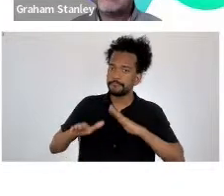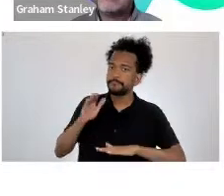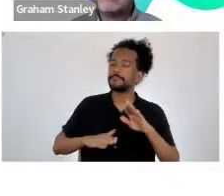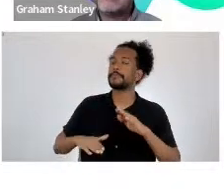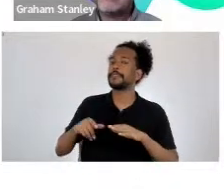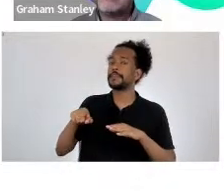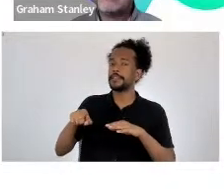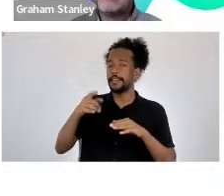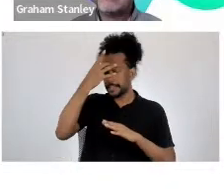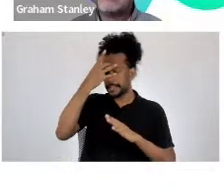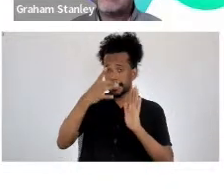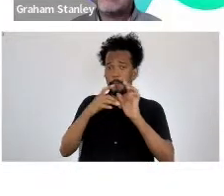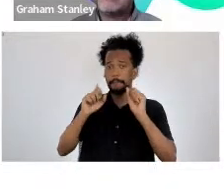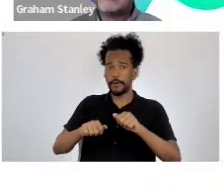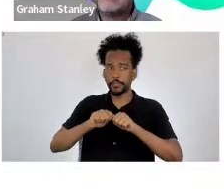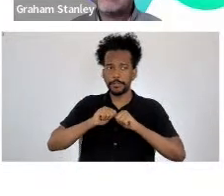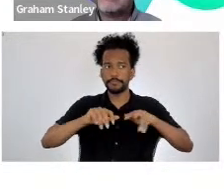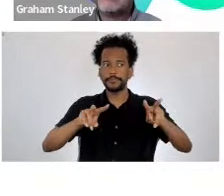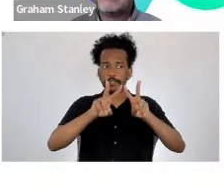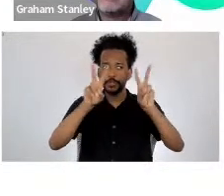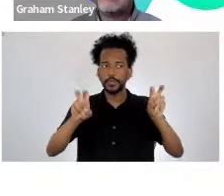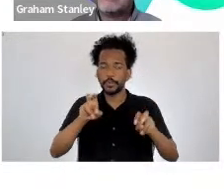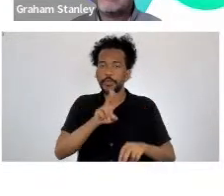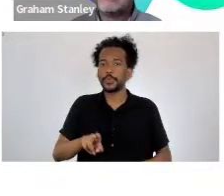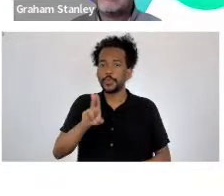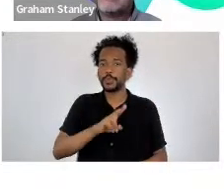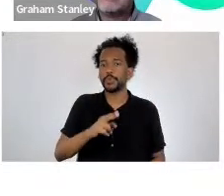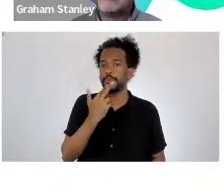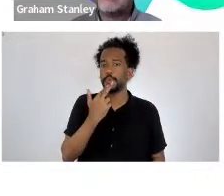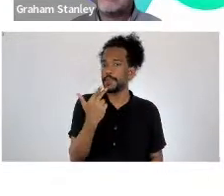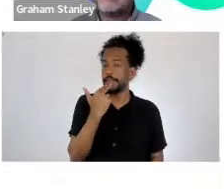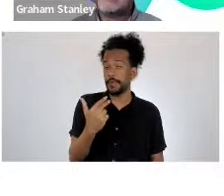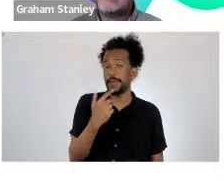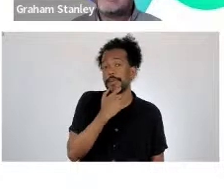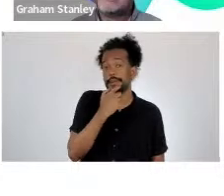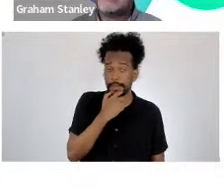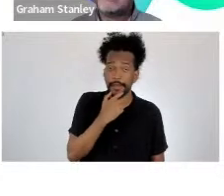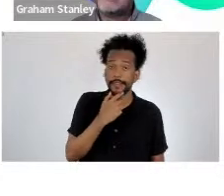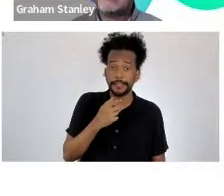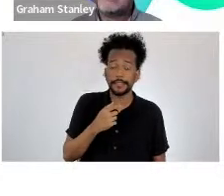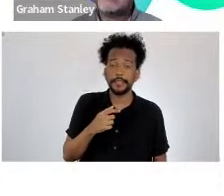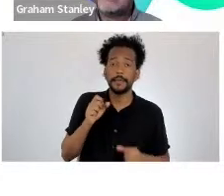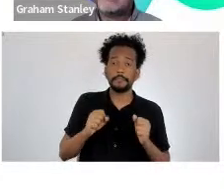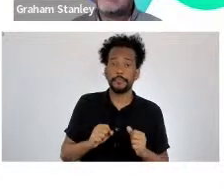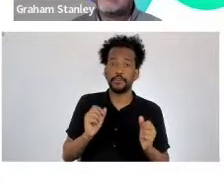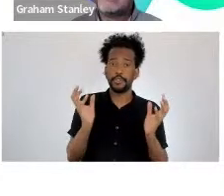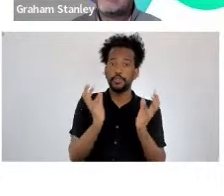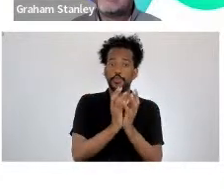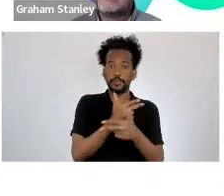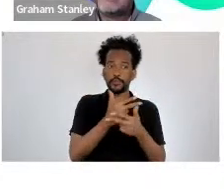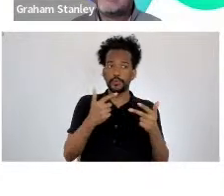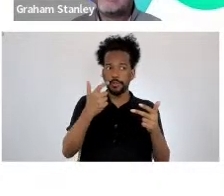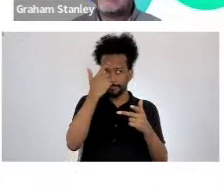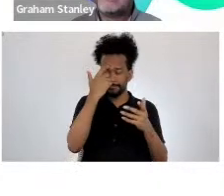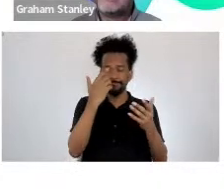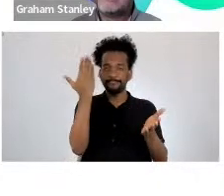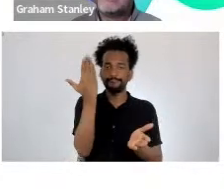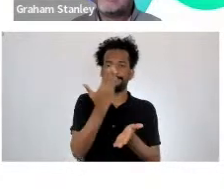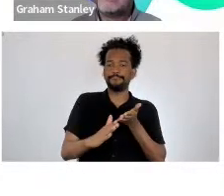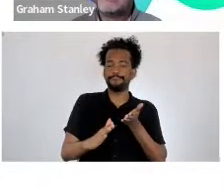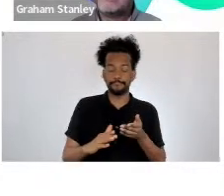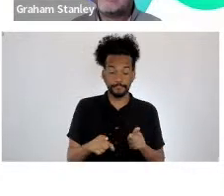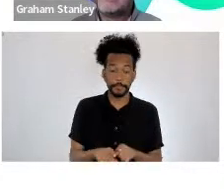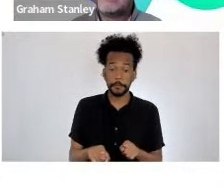use and it can exclude certain groups or certain varieties of English. AI can provide a conversational partner, it can